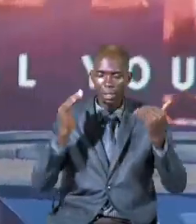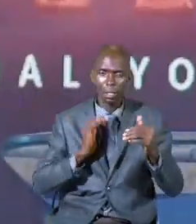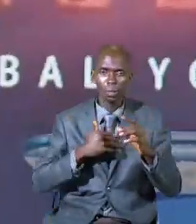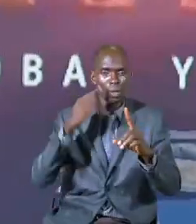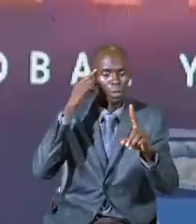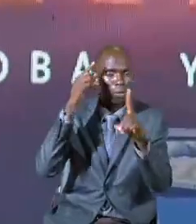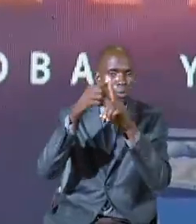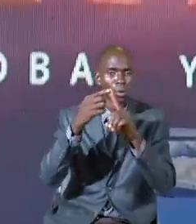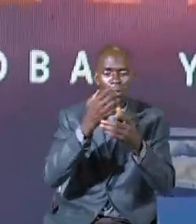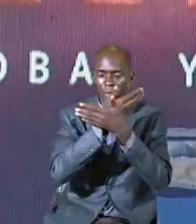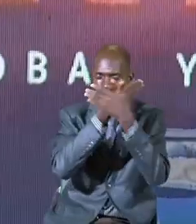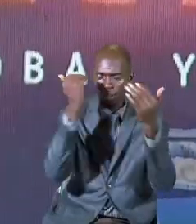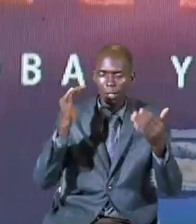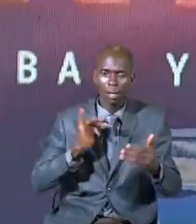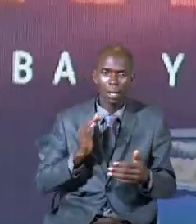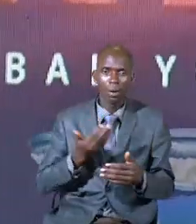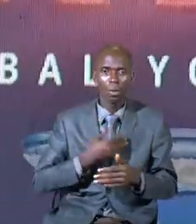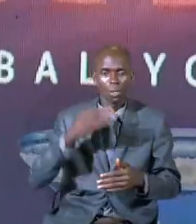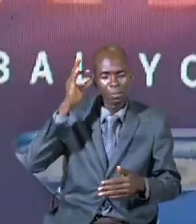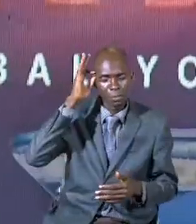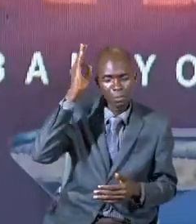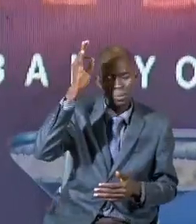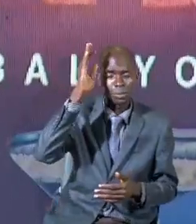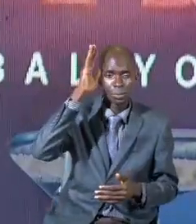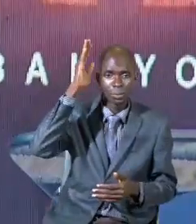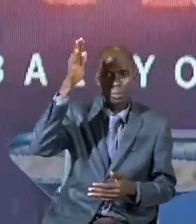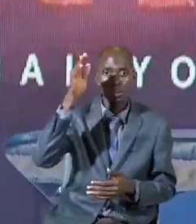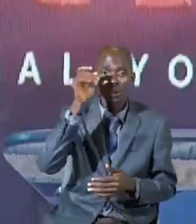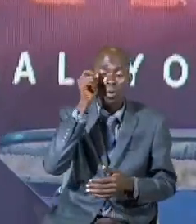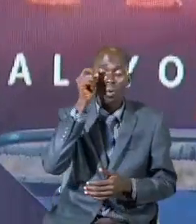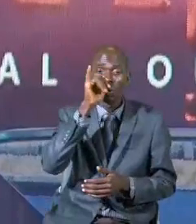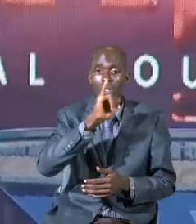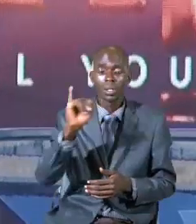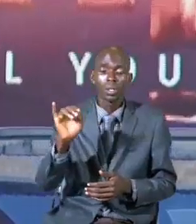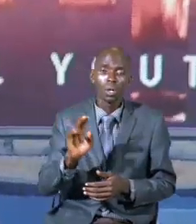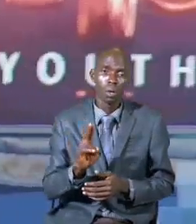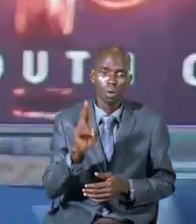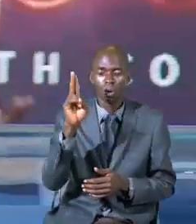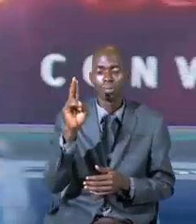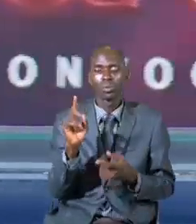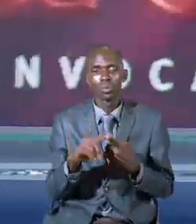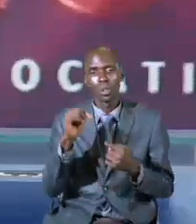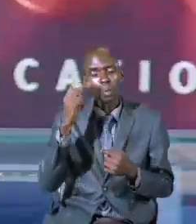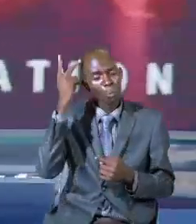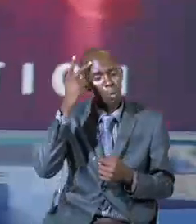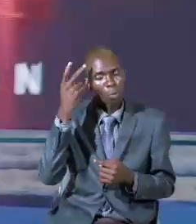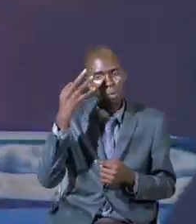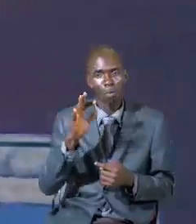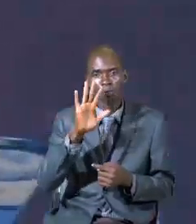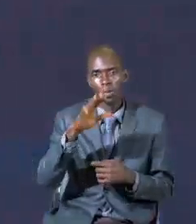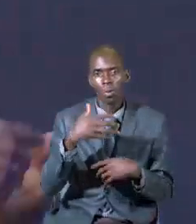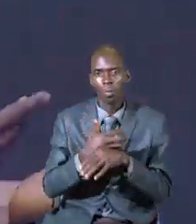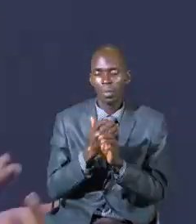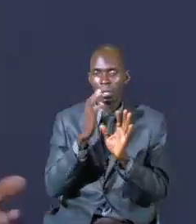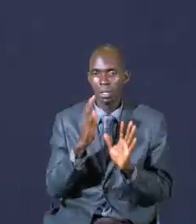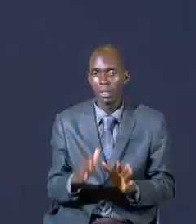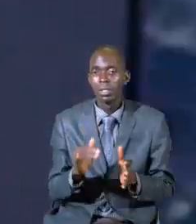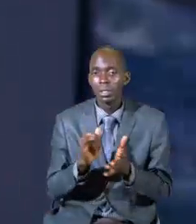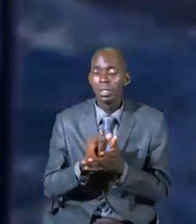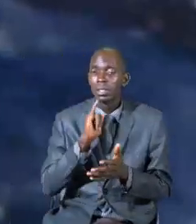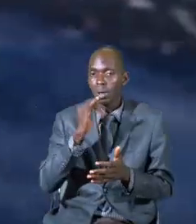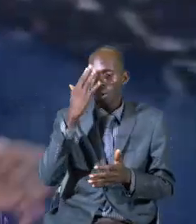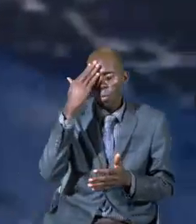waking up to the purpose of your maker. And that's why I give altar call. You know, some people